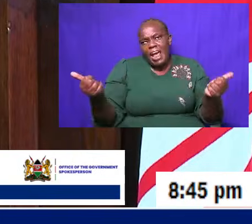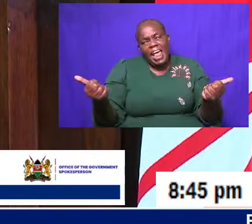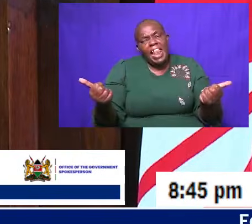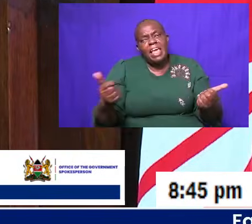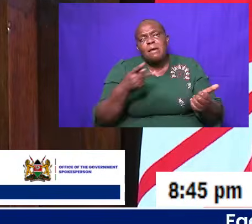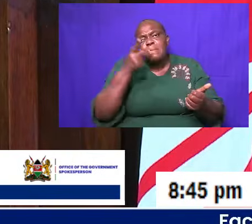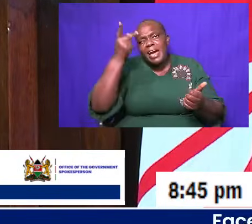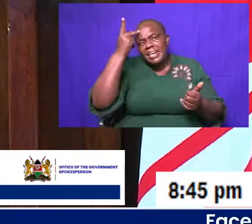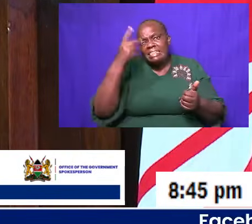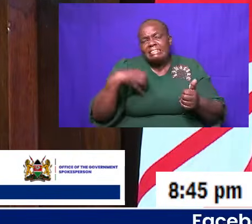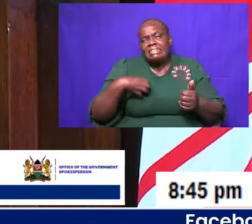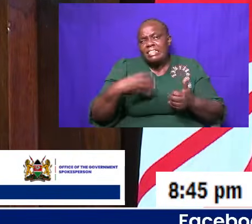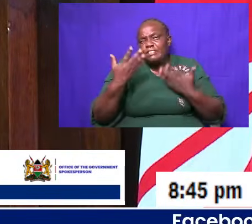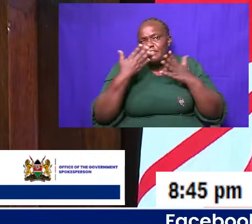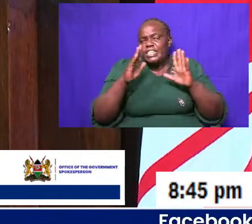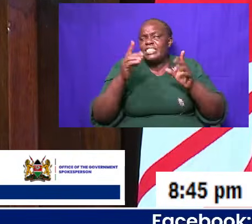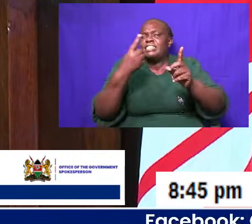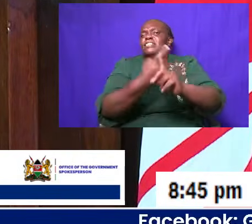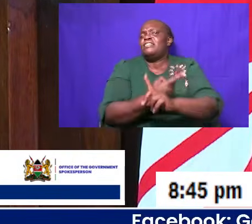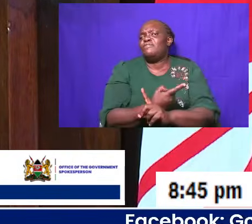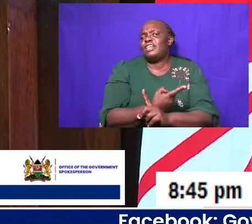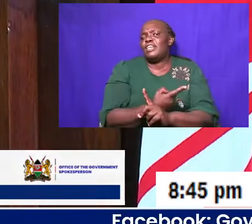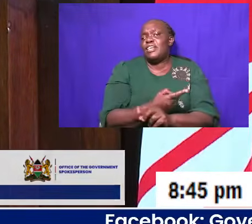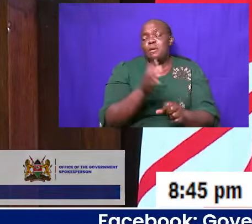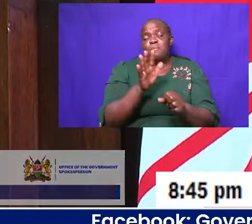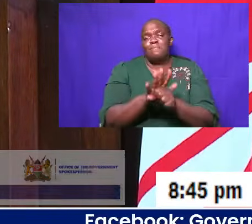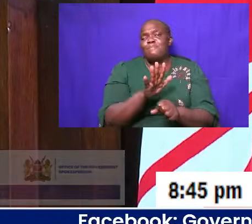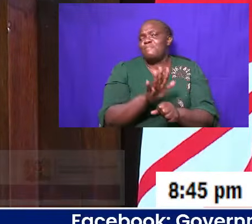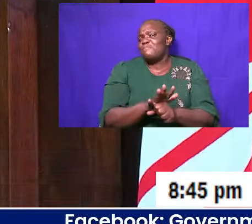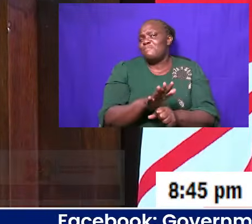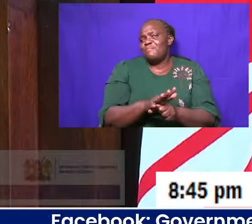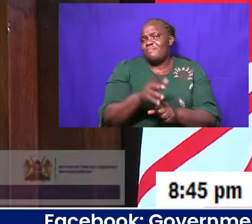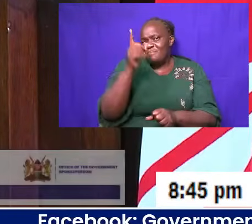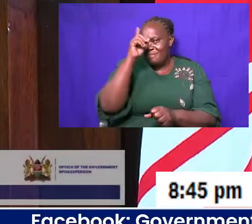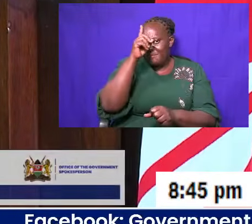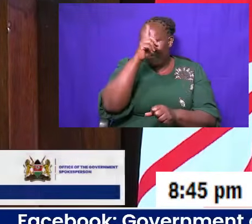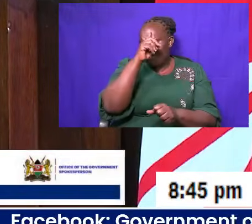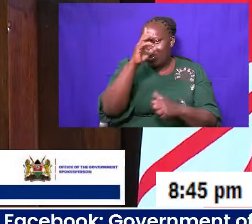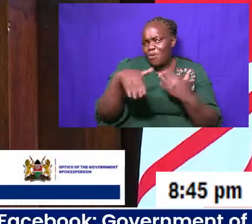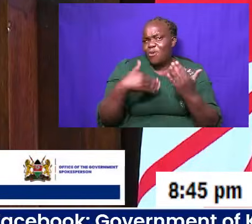parents going to school and all that. So there is so much intersectionality between all these